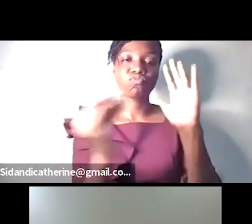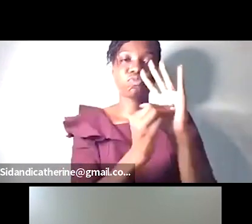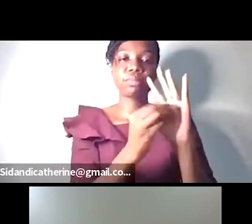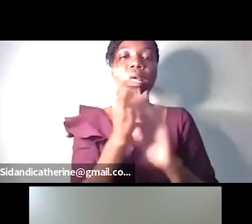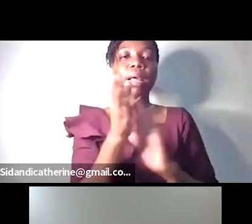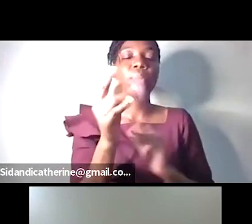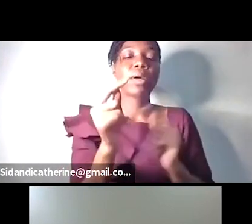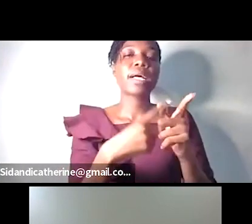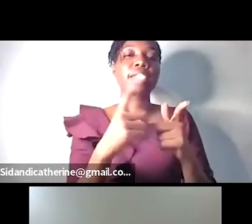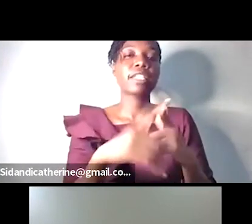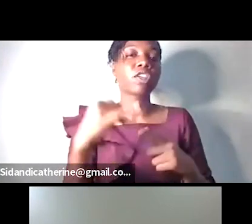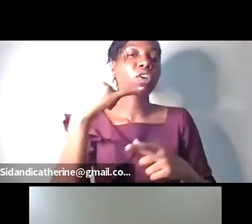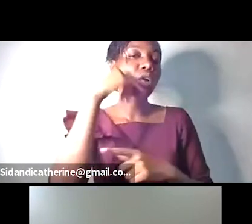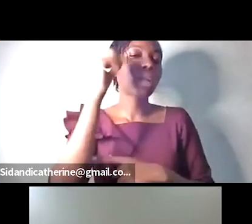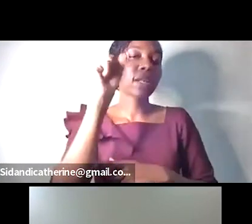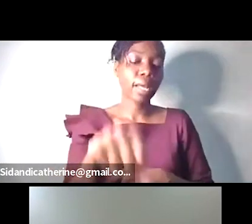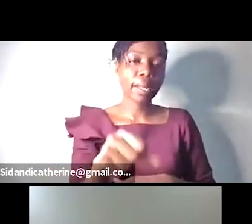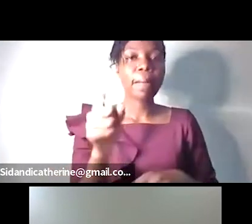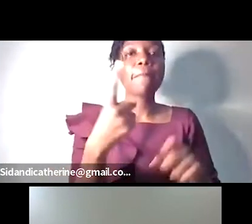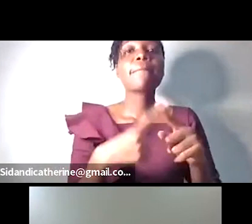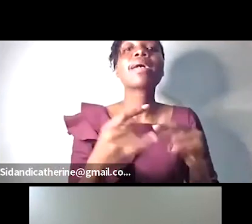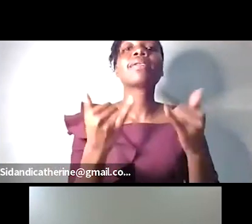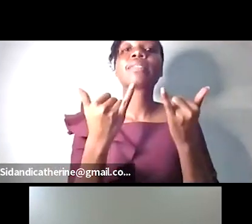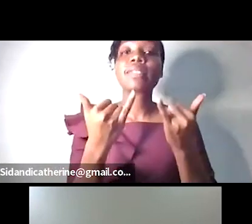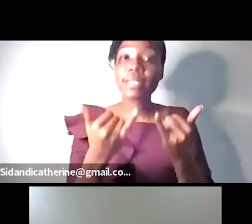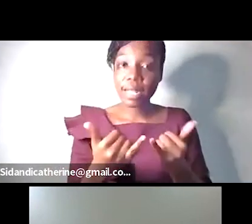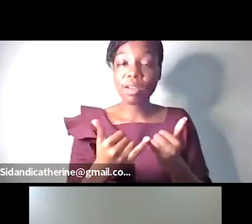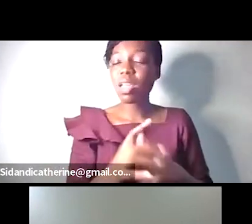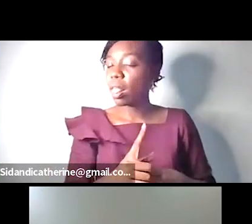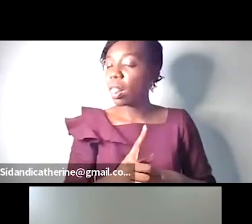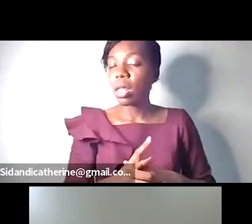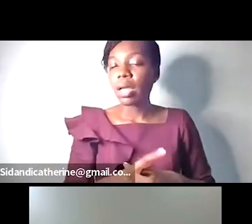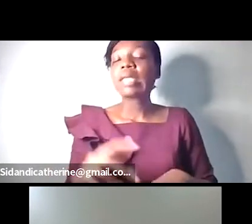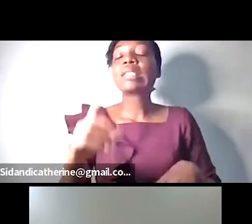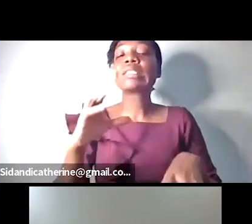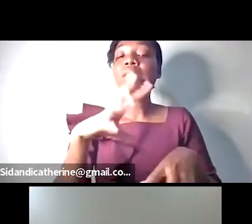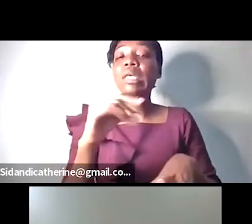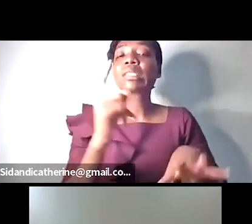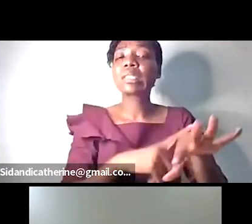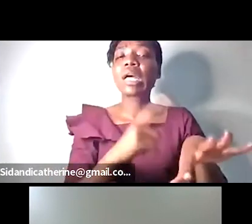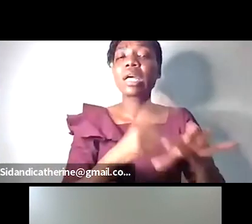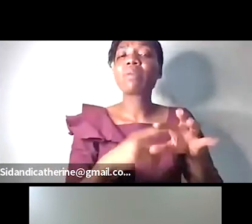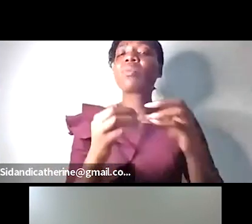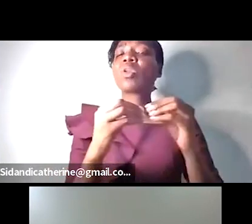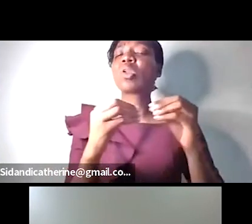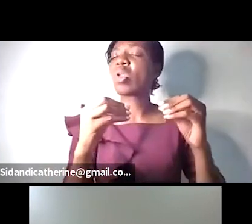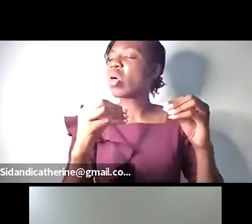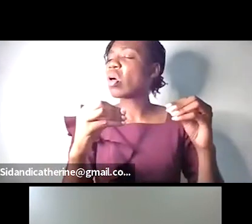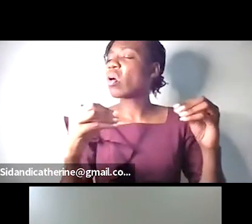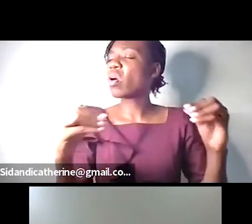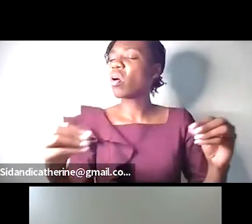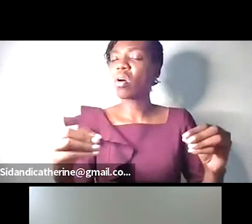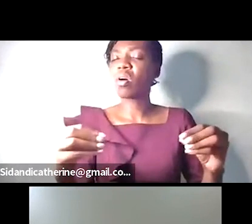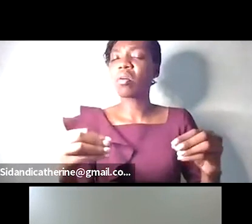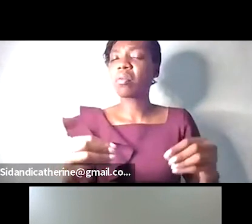call. But in the meantime, I will tell you, it took me a while to really discover what my passion and my